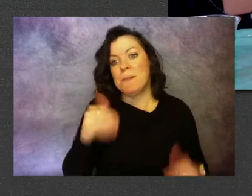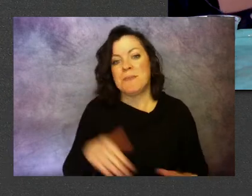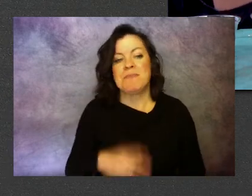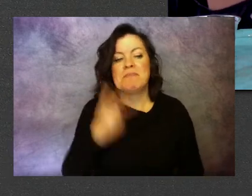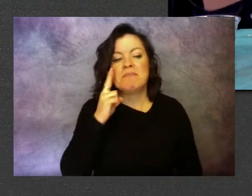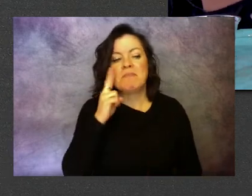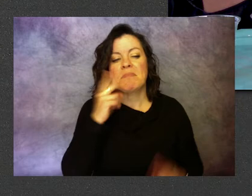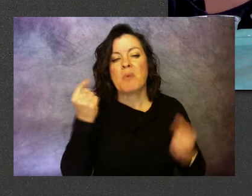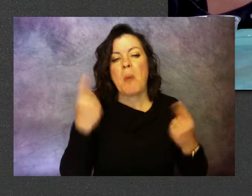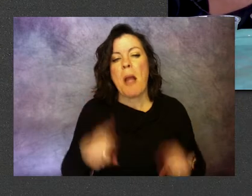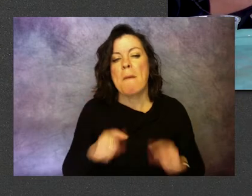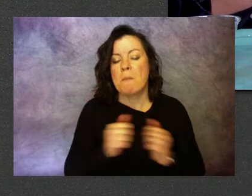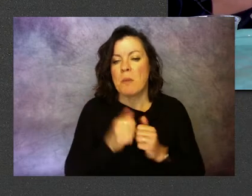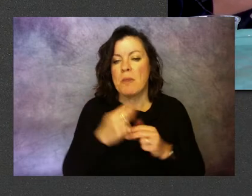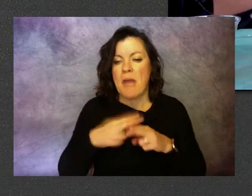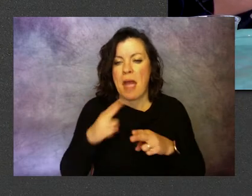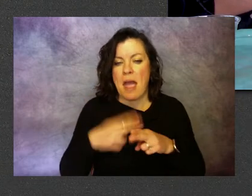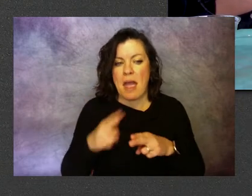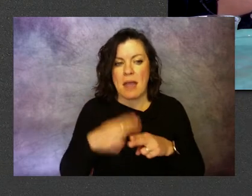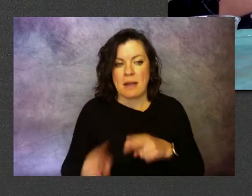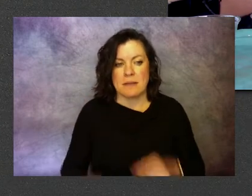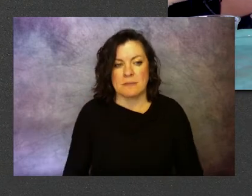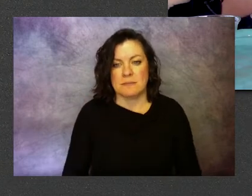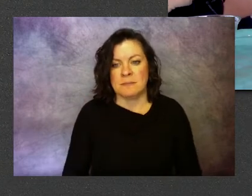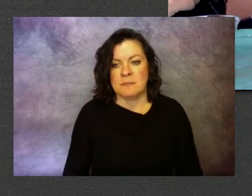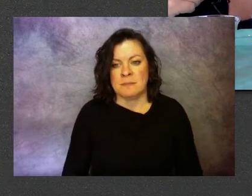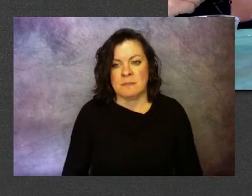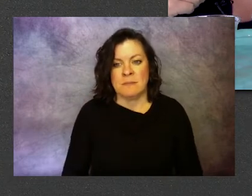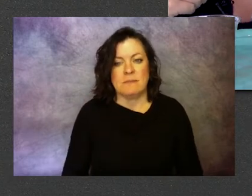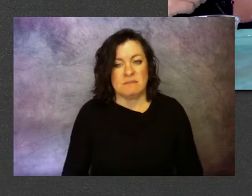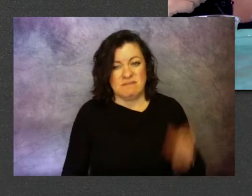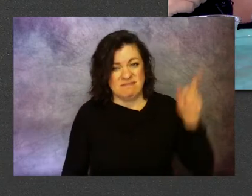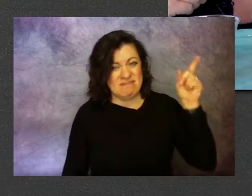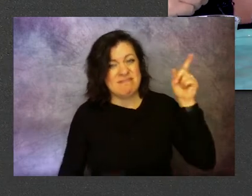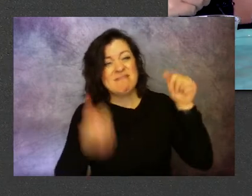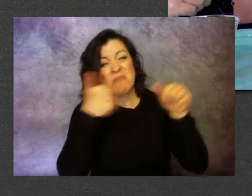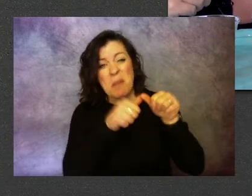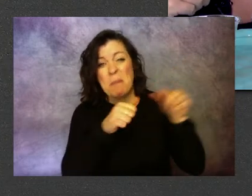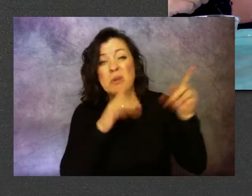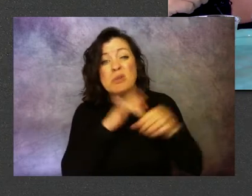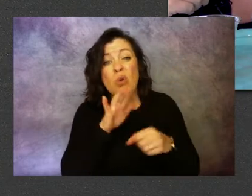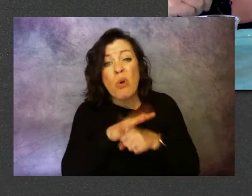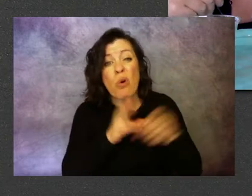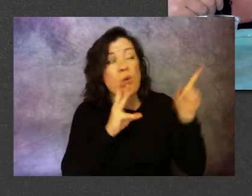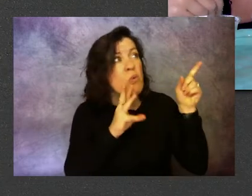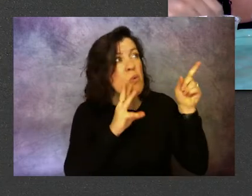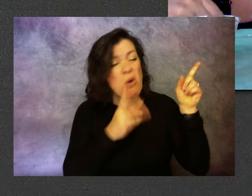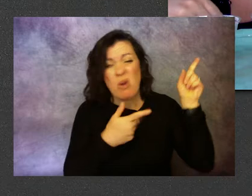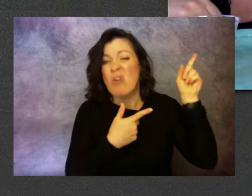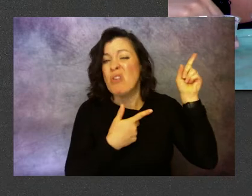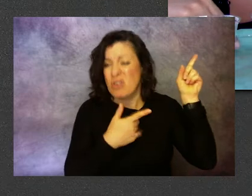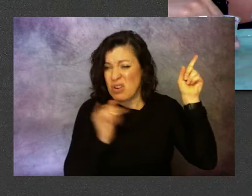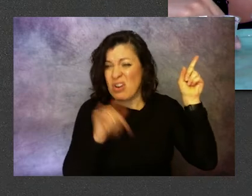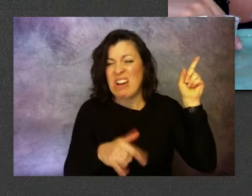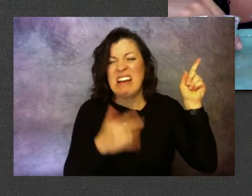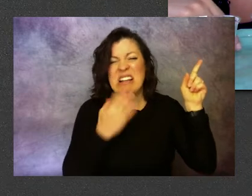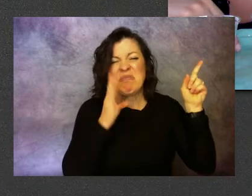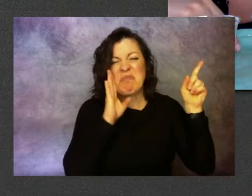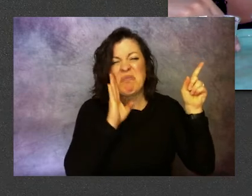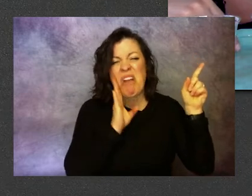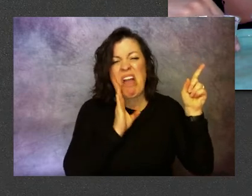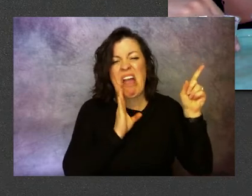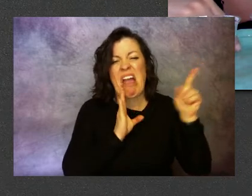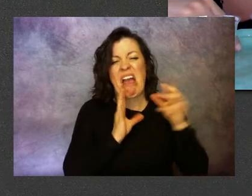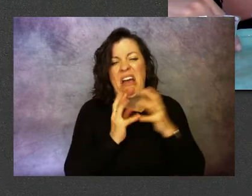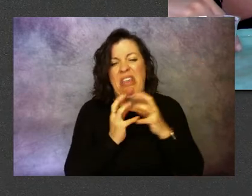egg. I notice this one turned brown because it's the brown sugary liquid and it felt kind